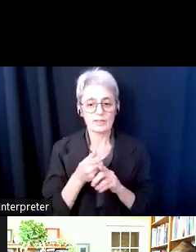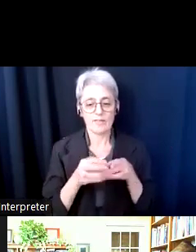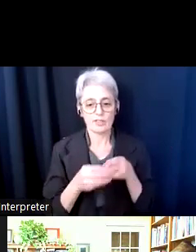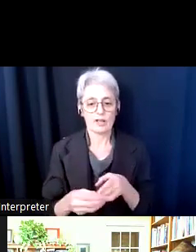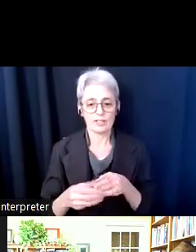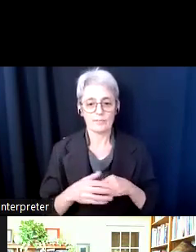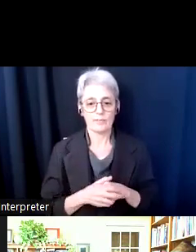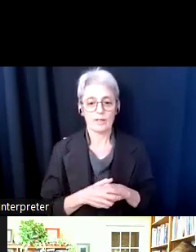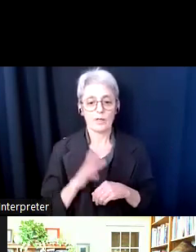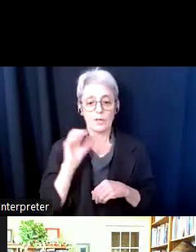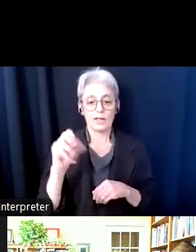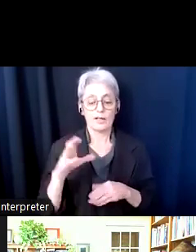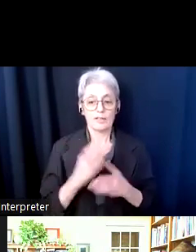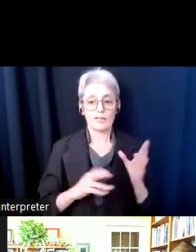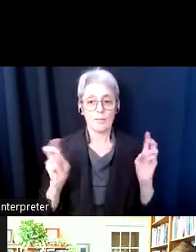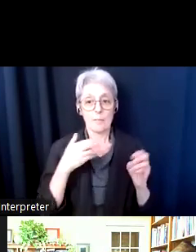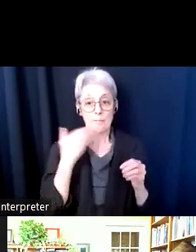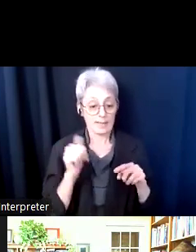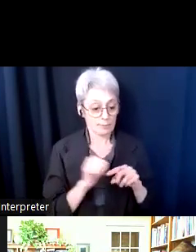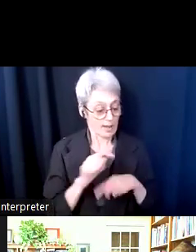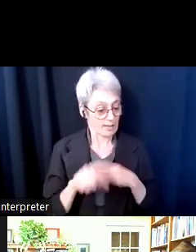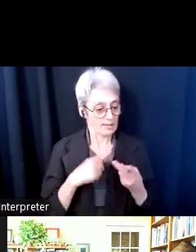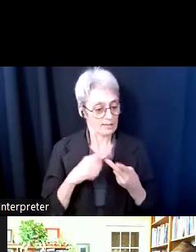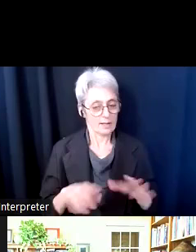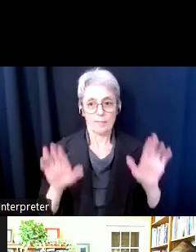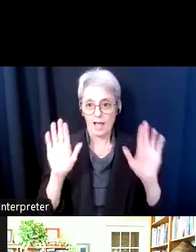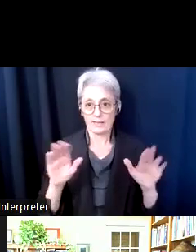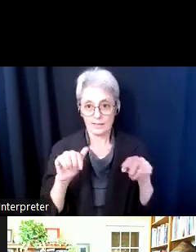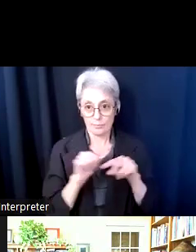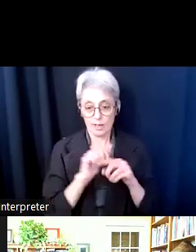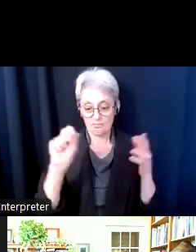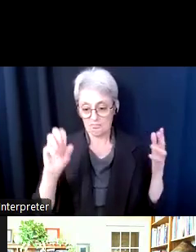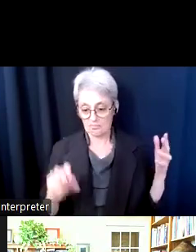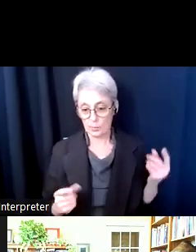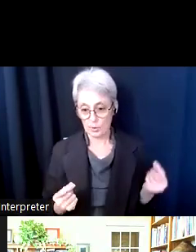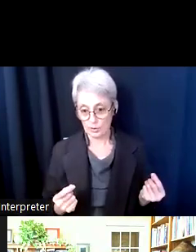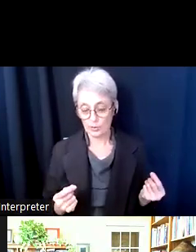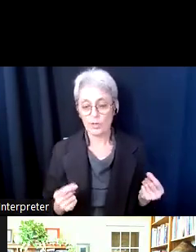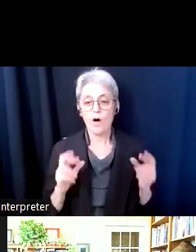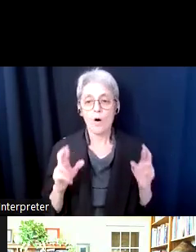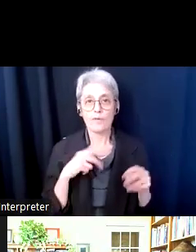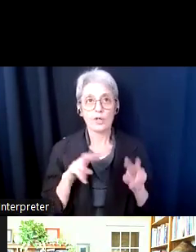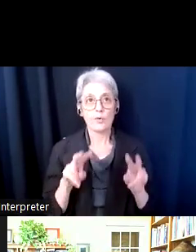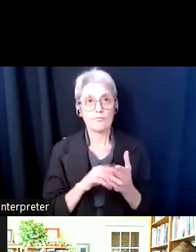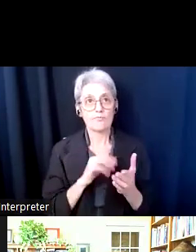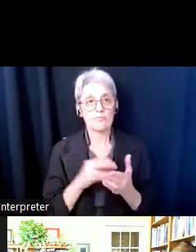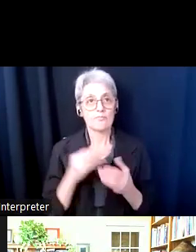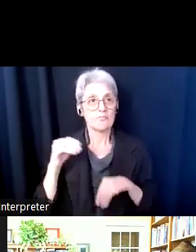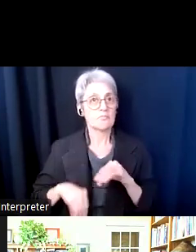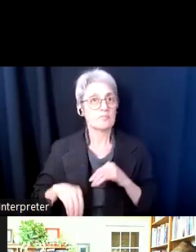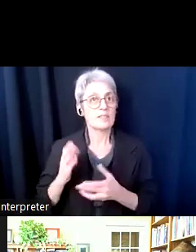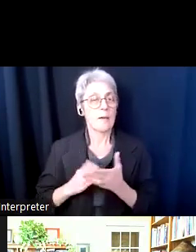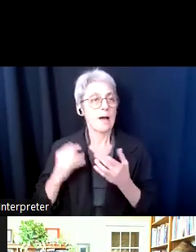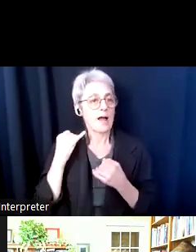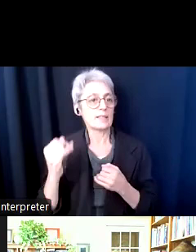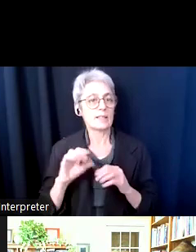some exemplary practices that will hopefully give you some ideas about how to expand the opportunity for